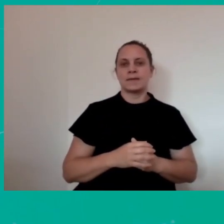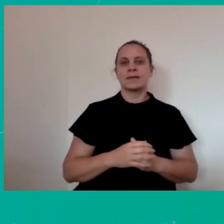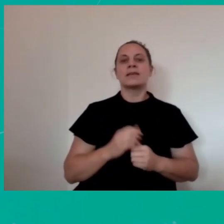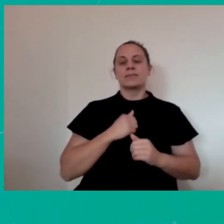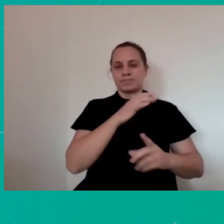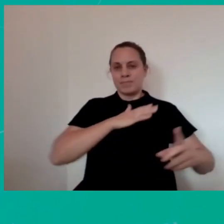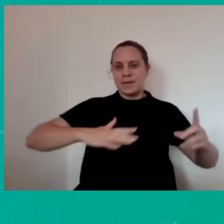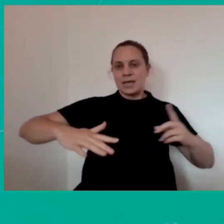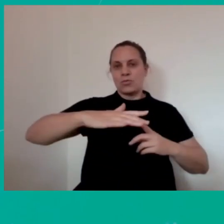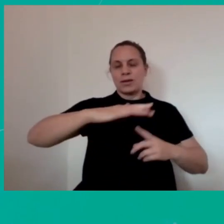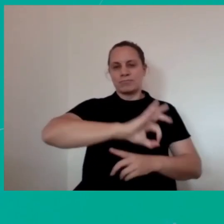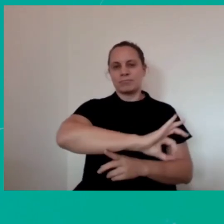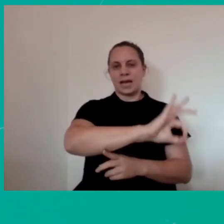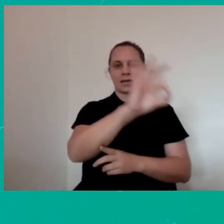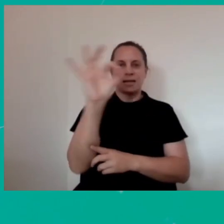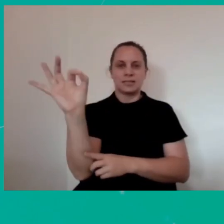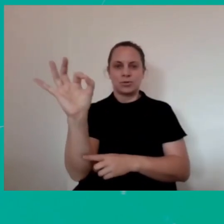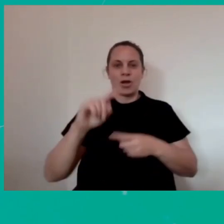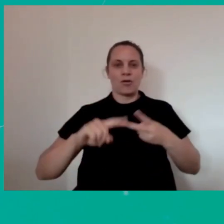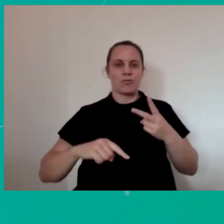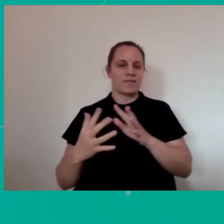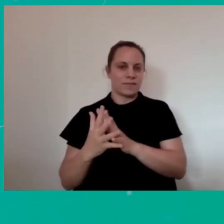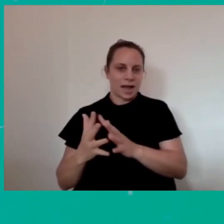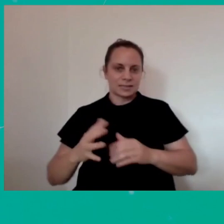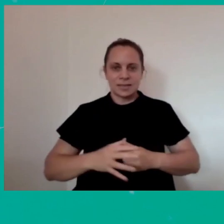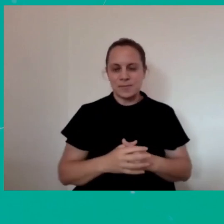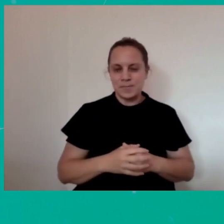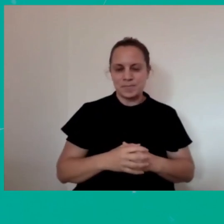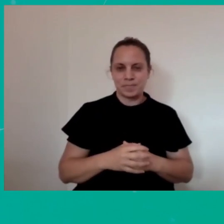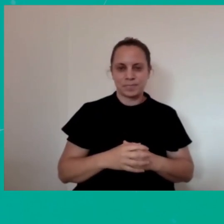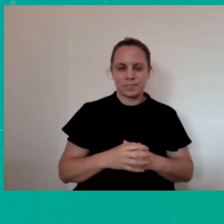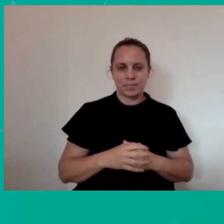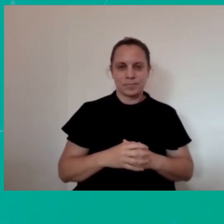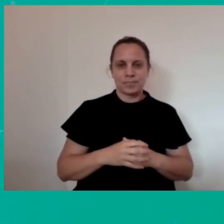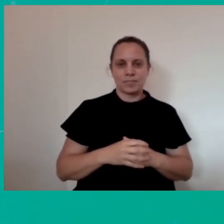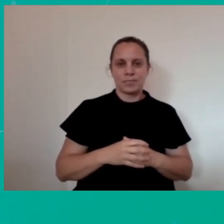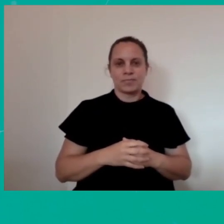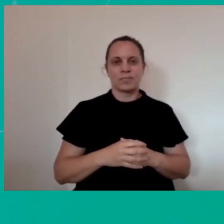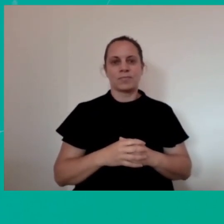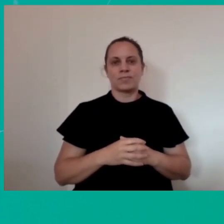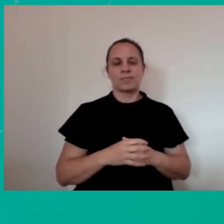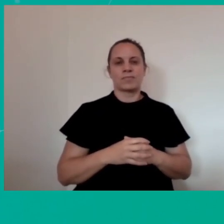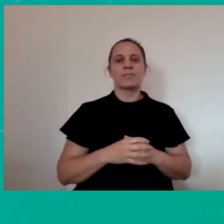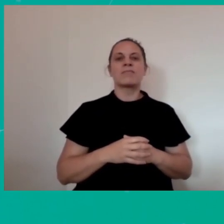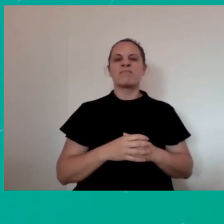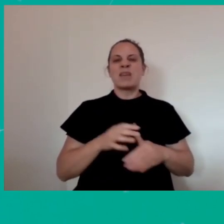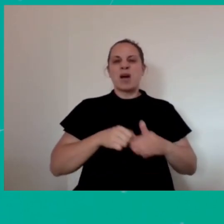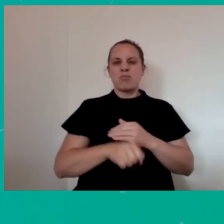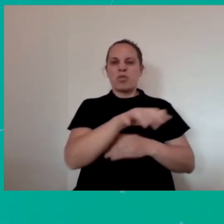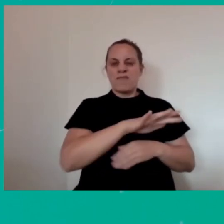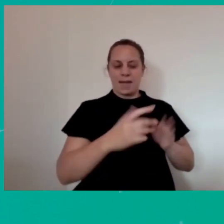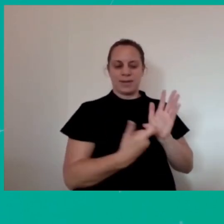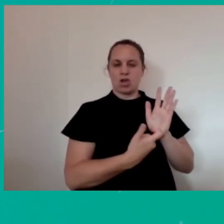rongo whakata e ofa atu nei ki a koutou katoa. Ko Rogers me moiau o ku whānau